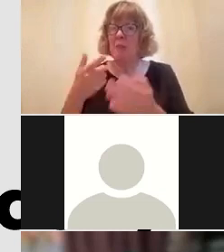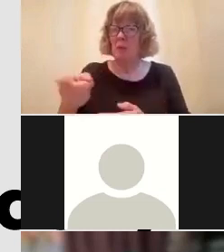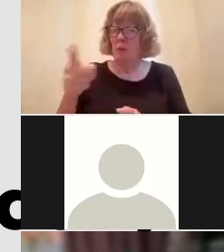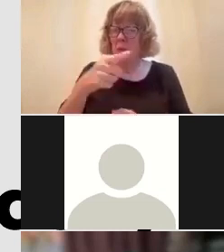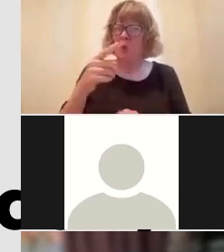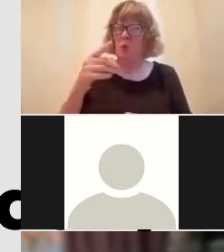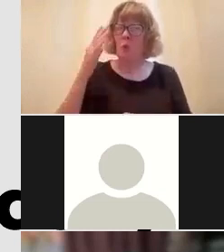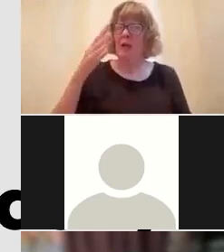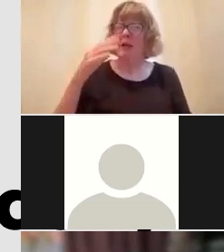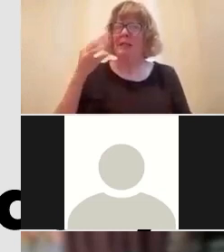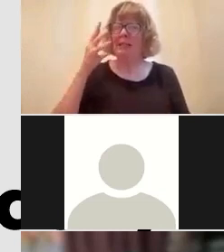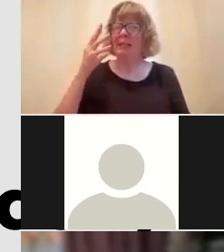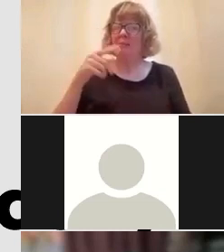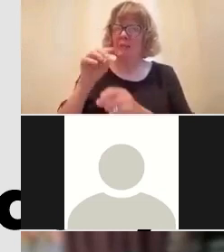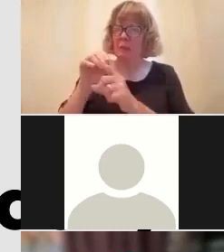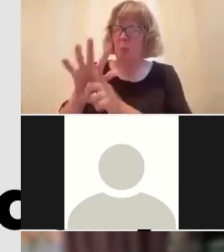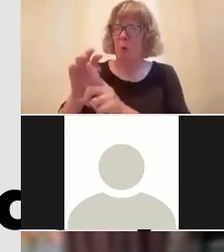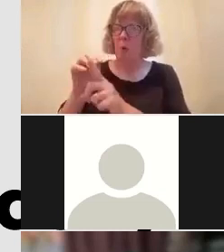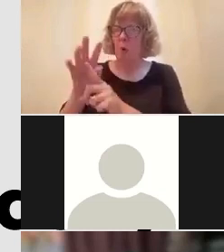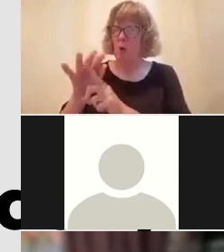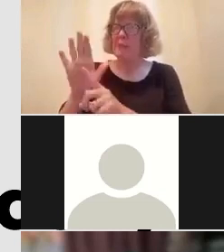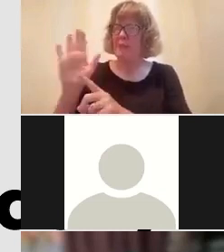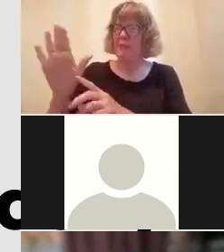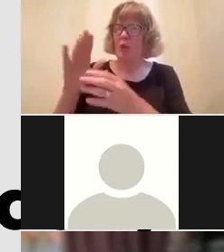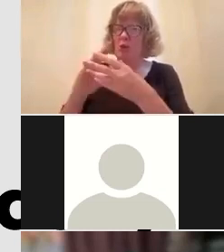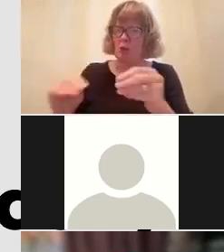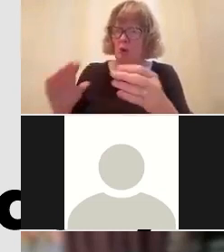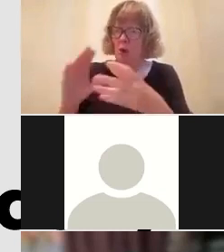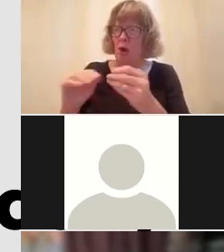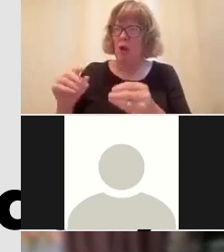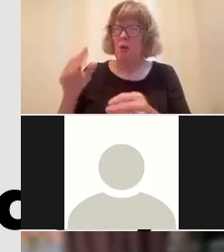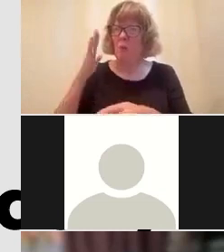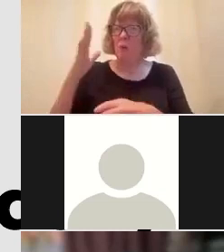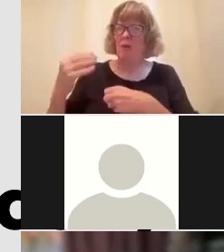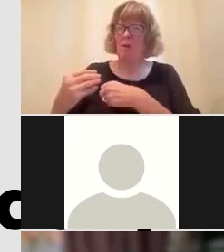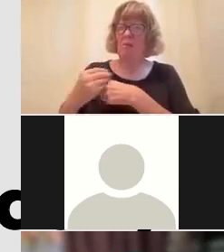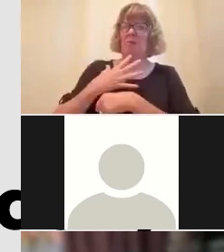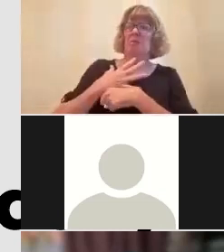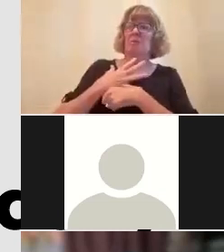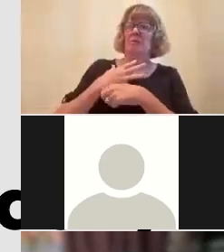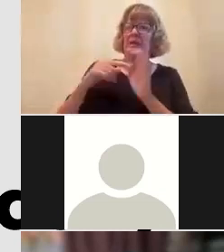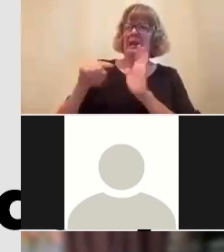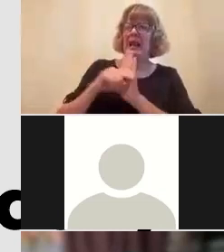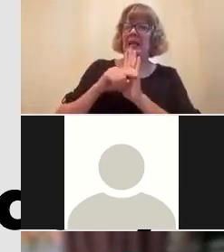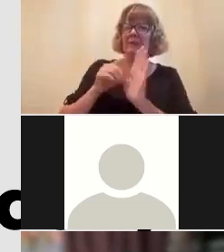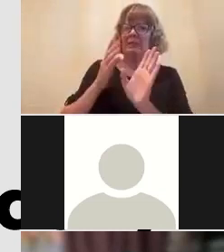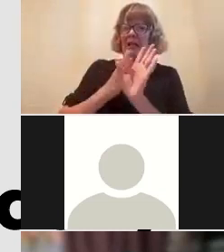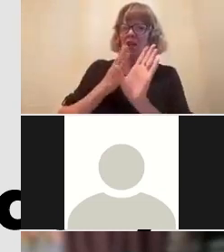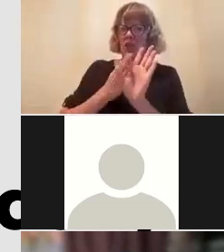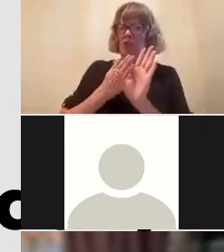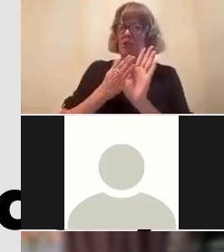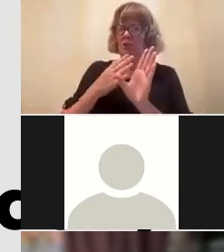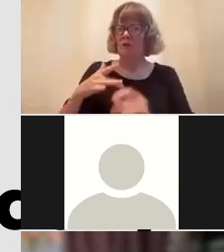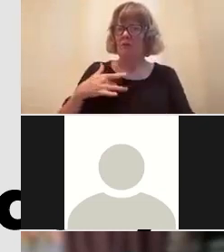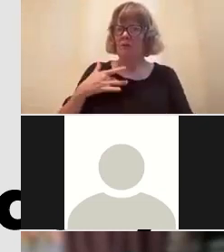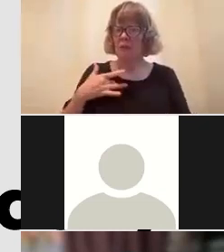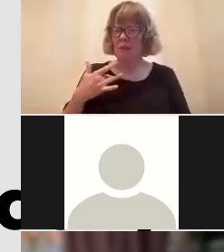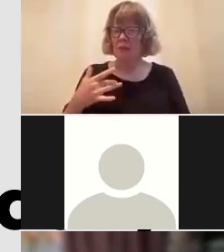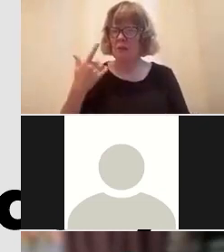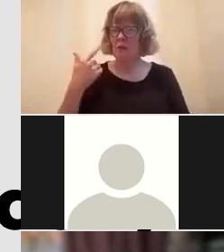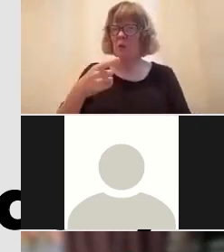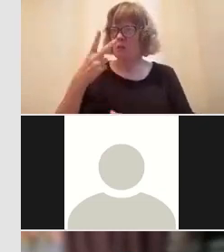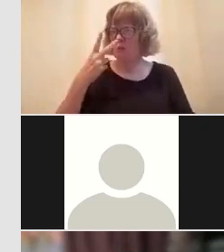result of being exposed to a survivor's account of trauma and witnessing the survivor's pain and suffering.